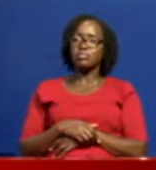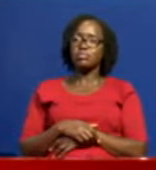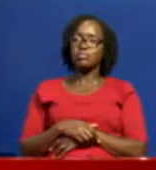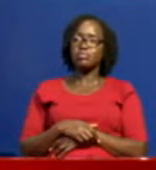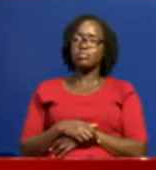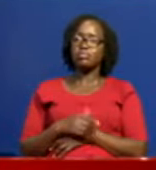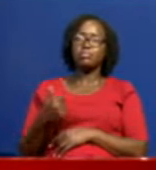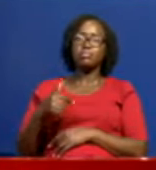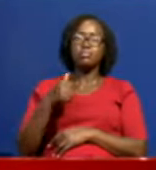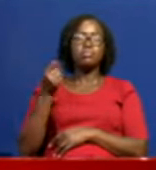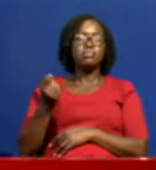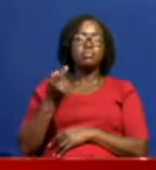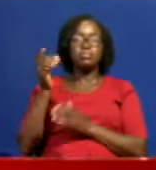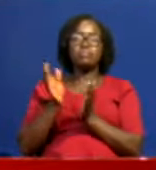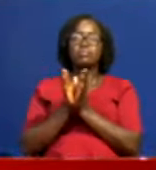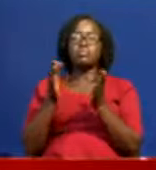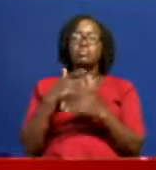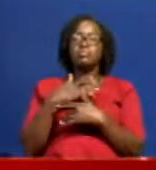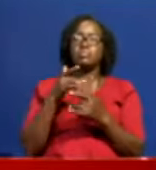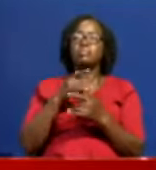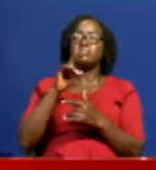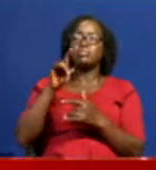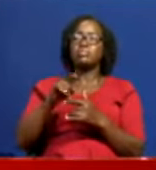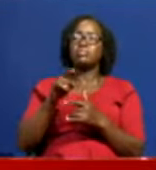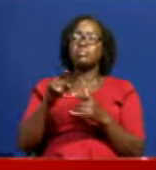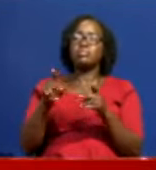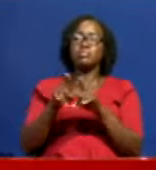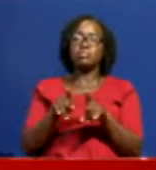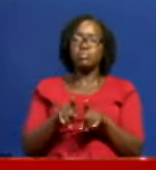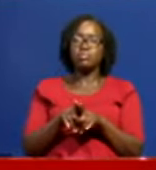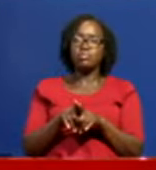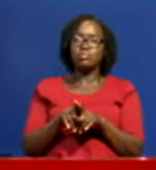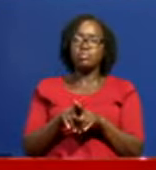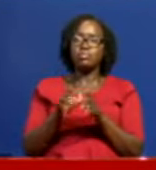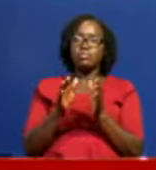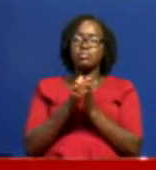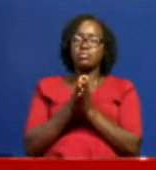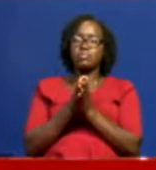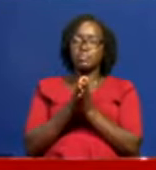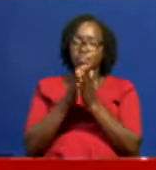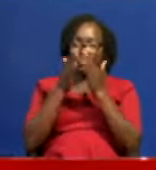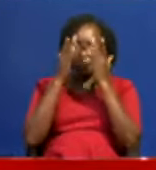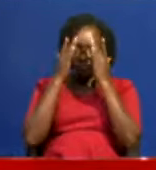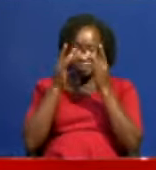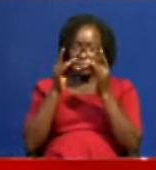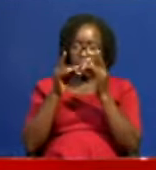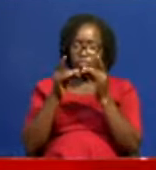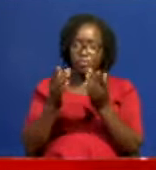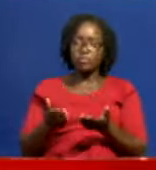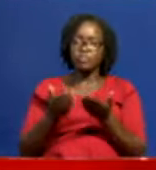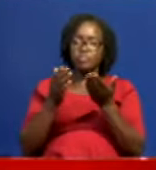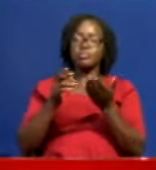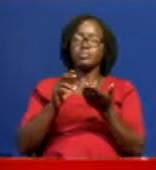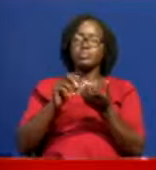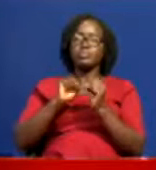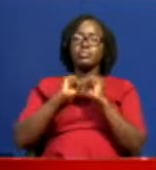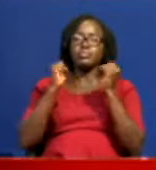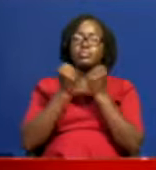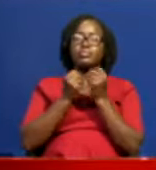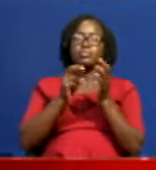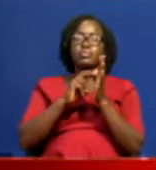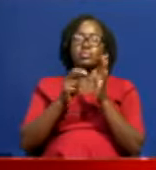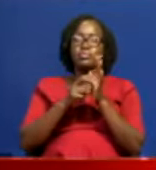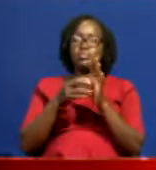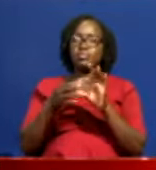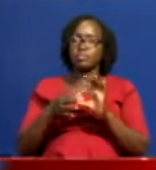Our understanding of public interest must be aligned with the imperative to enhance the social contract and be